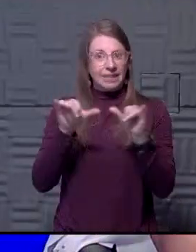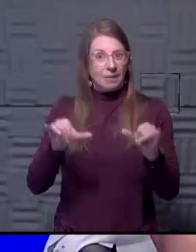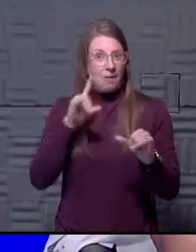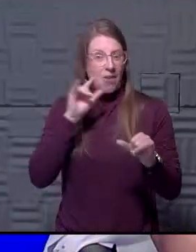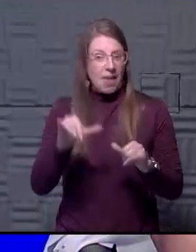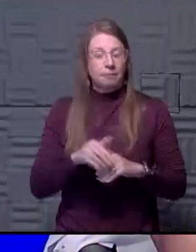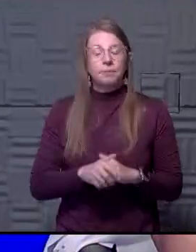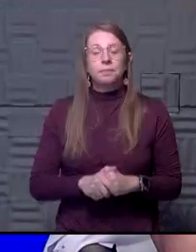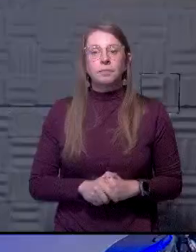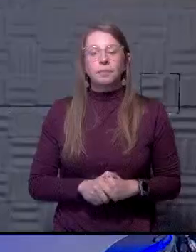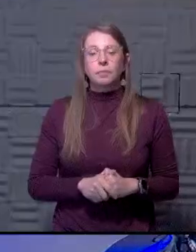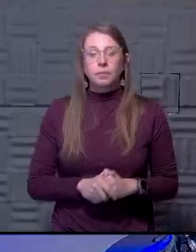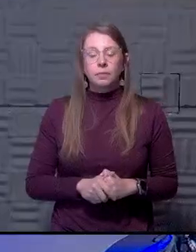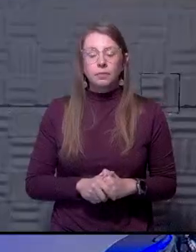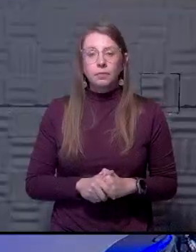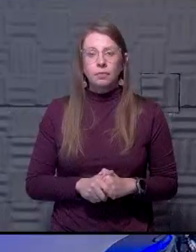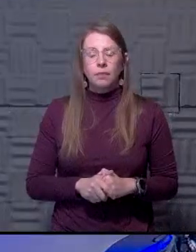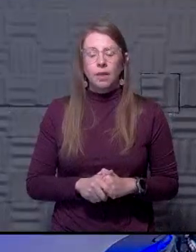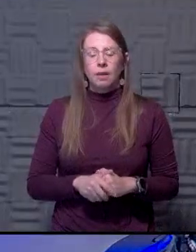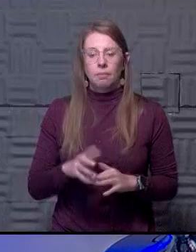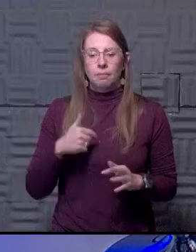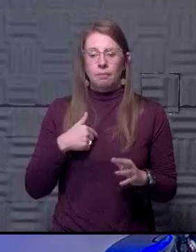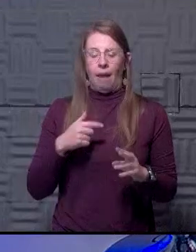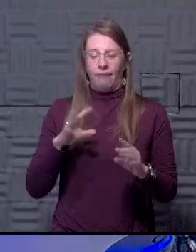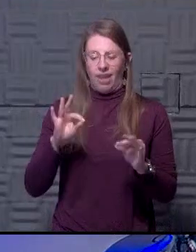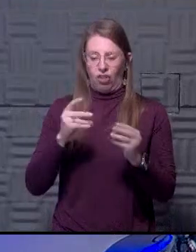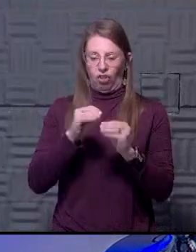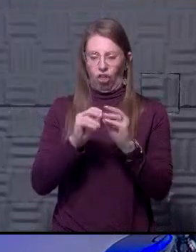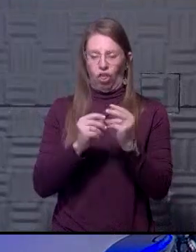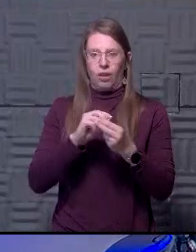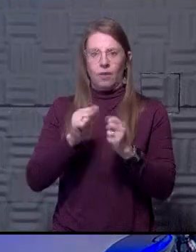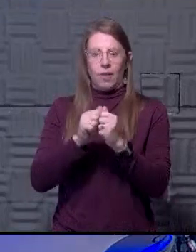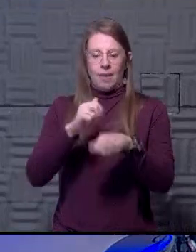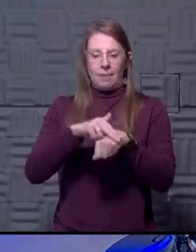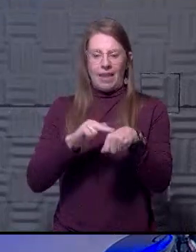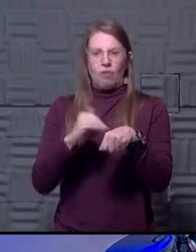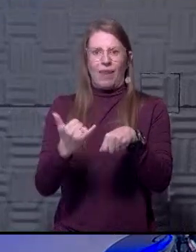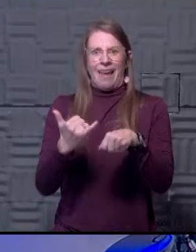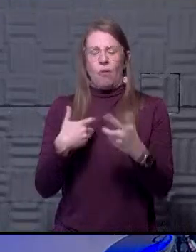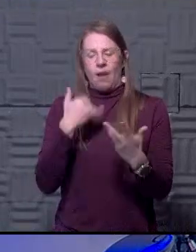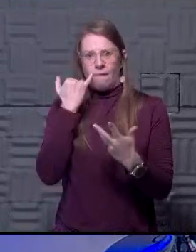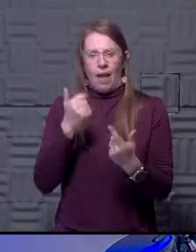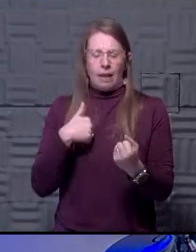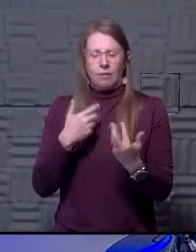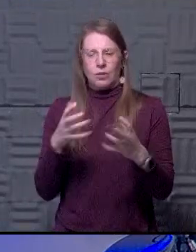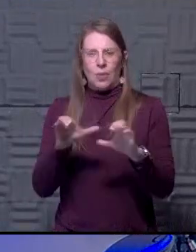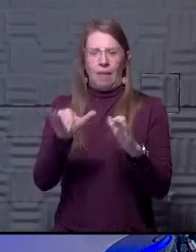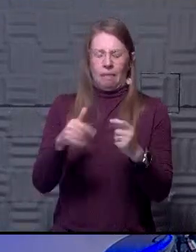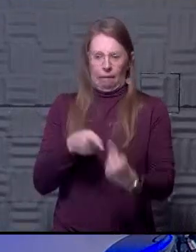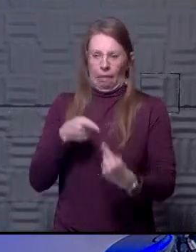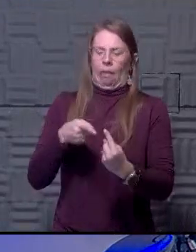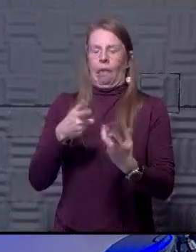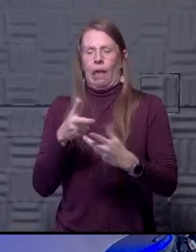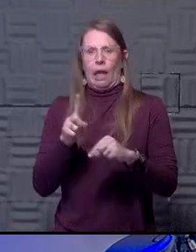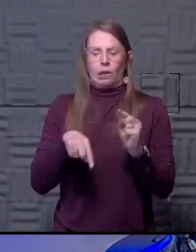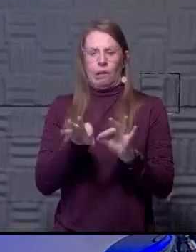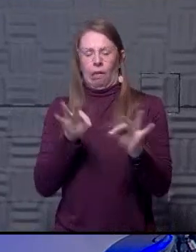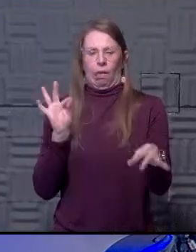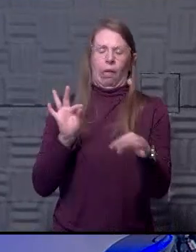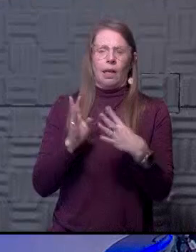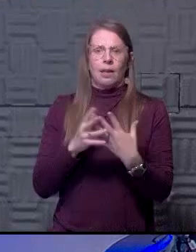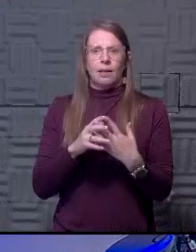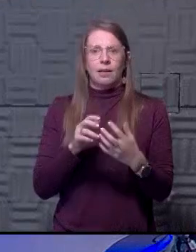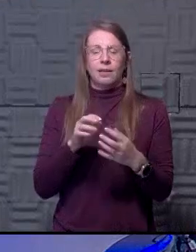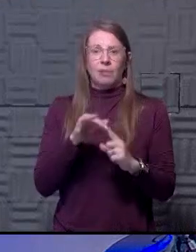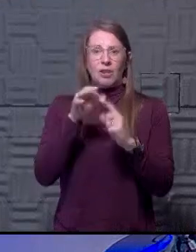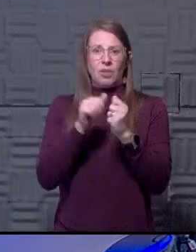that. And now, see, I would get my fingers so tangled in that Band-Aid right now if I was trying to do that, Adam. There's no way I could pull that off, especially